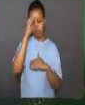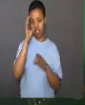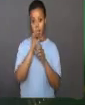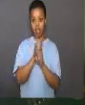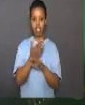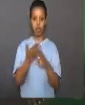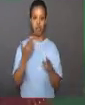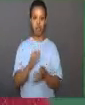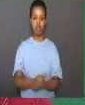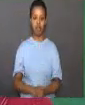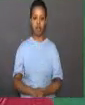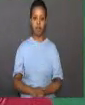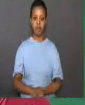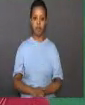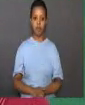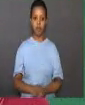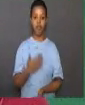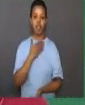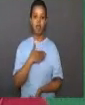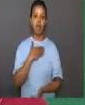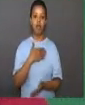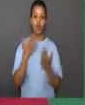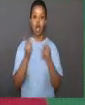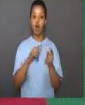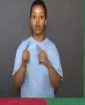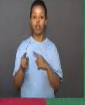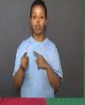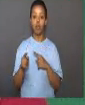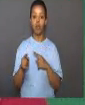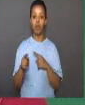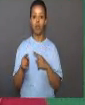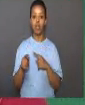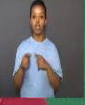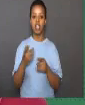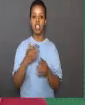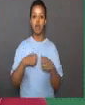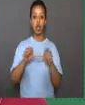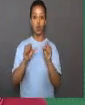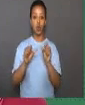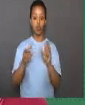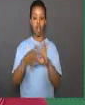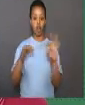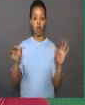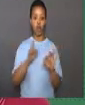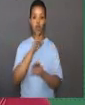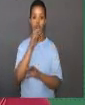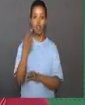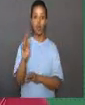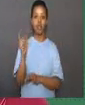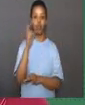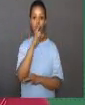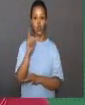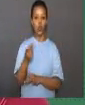for today. Please determine if the following statements are true